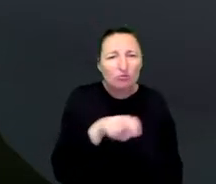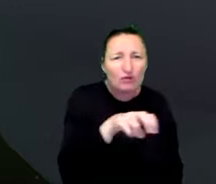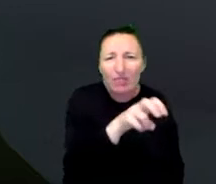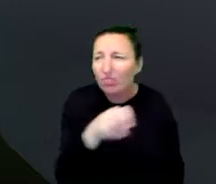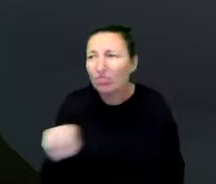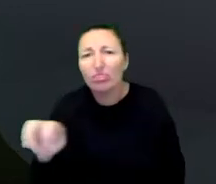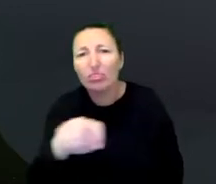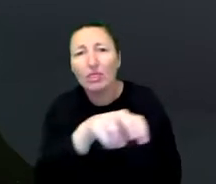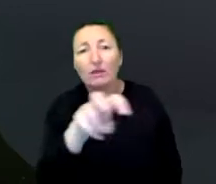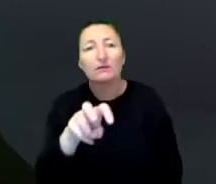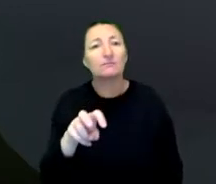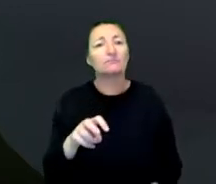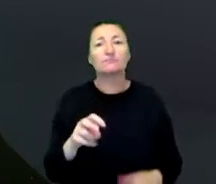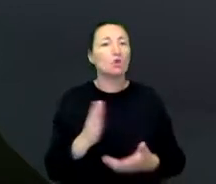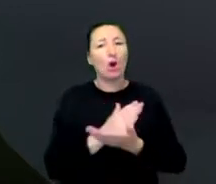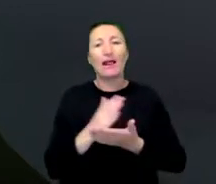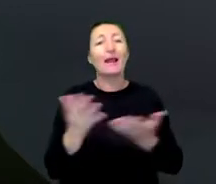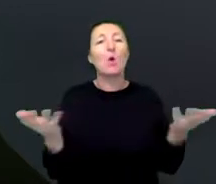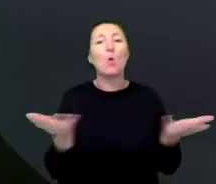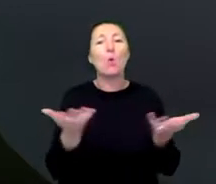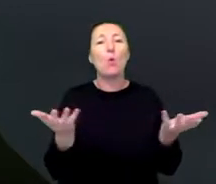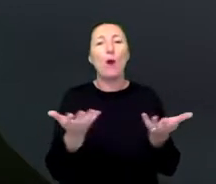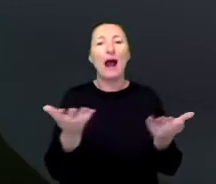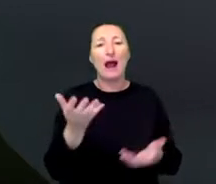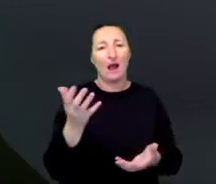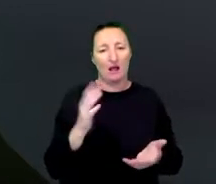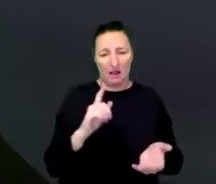is located, who created it, or where it came from.